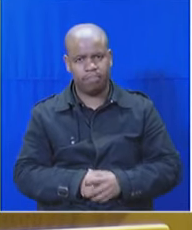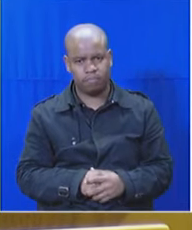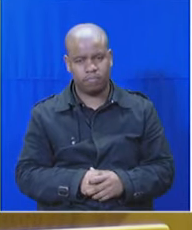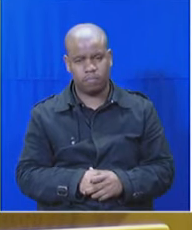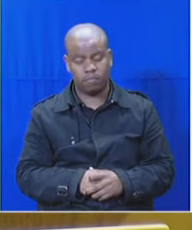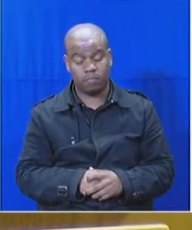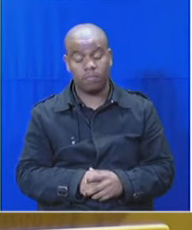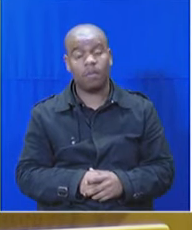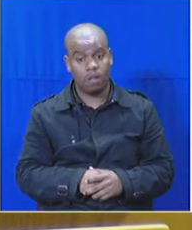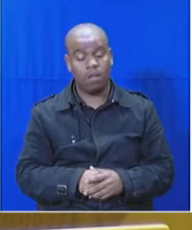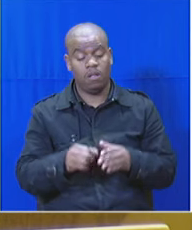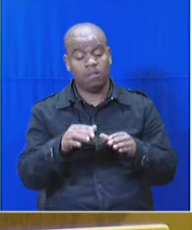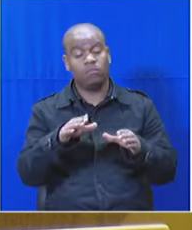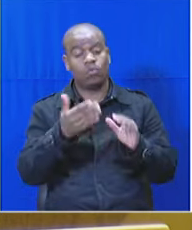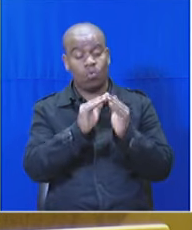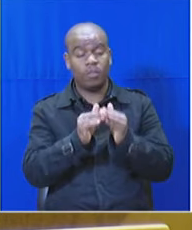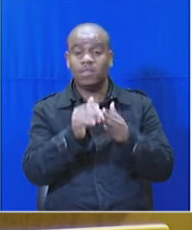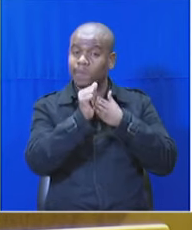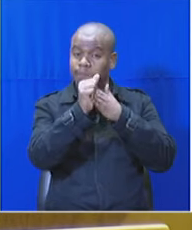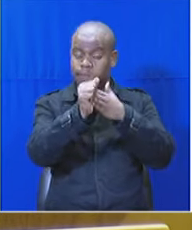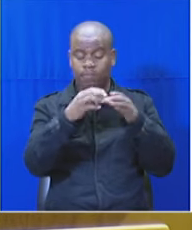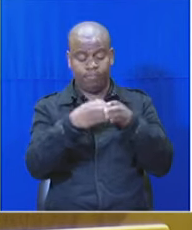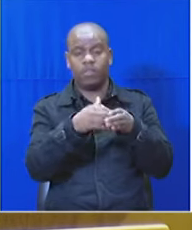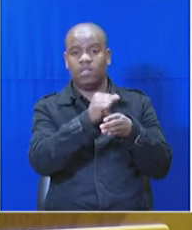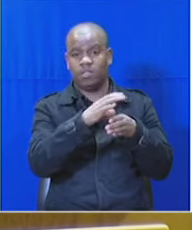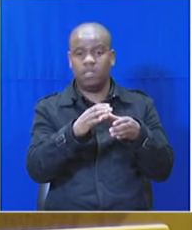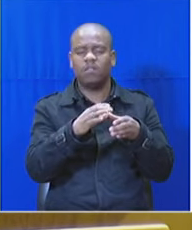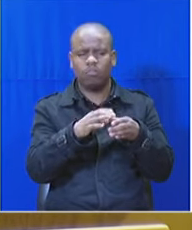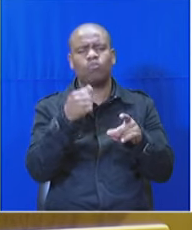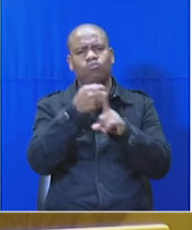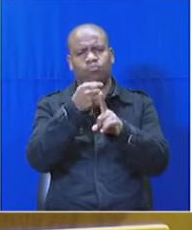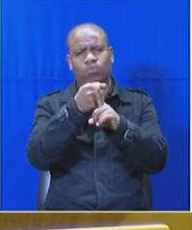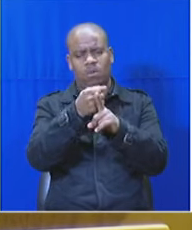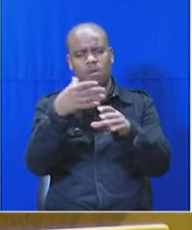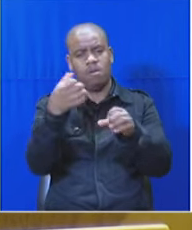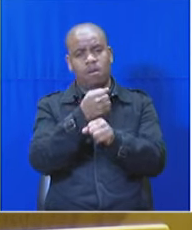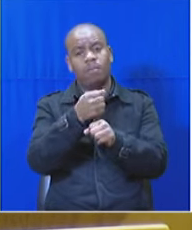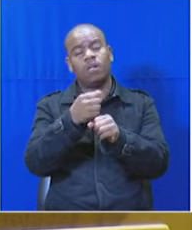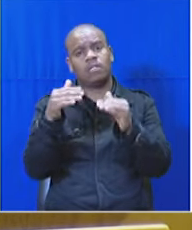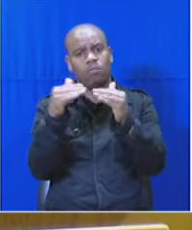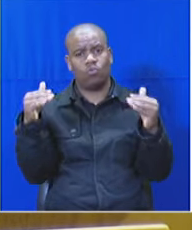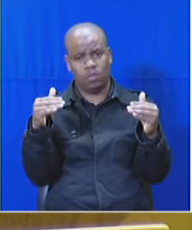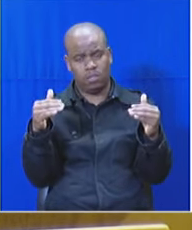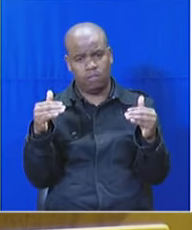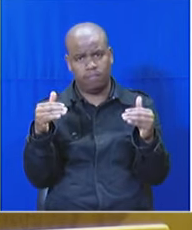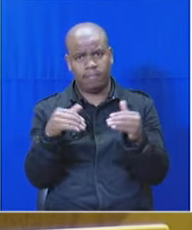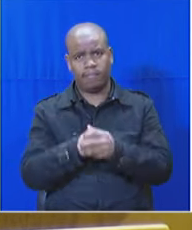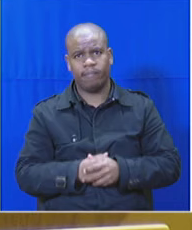As the leader of society, the ANC has led the struggle of the people of South Africa for the achievement of democracy,